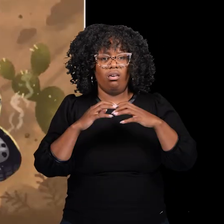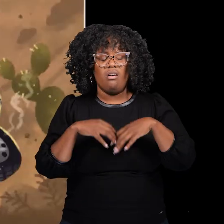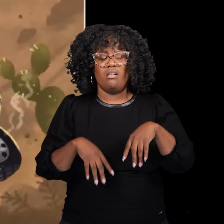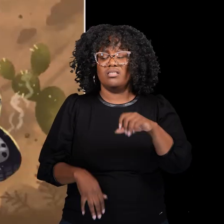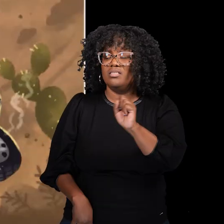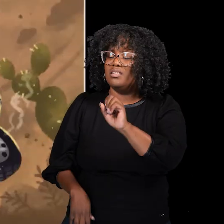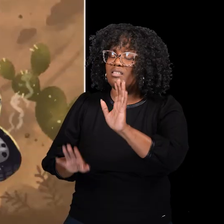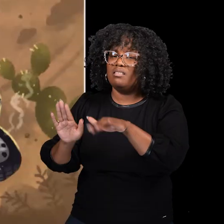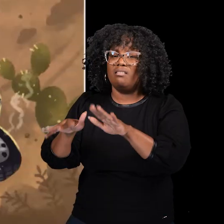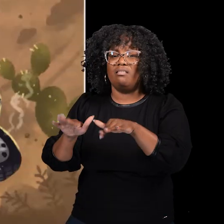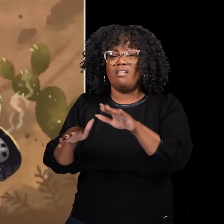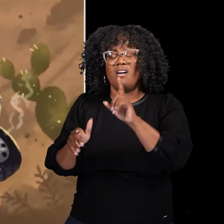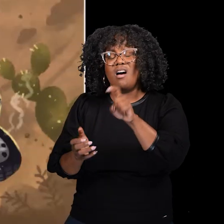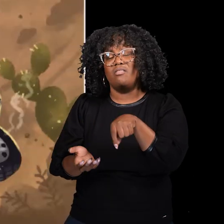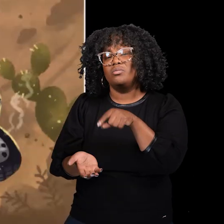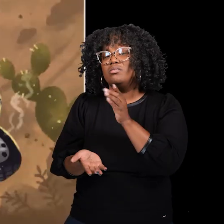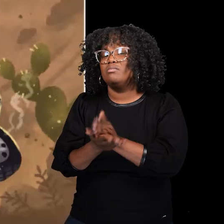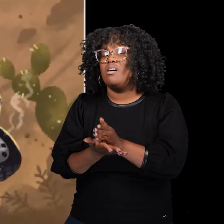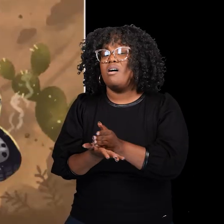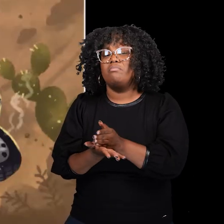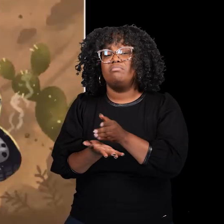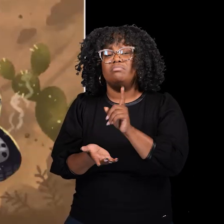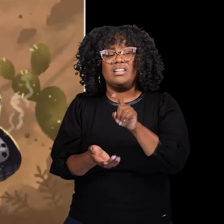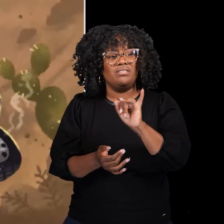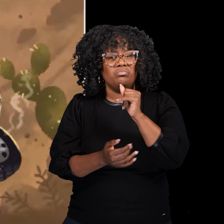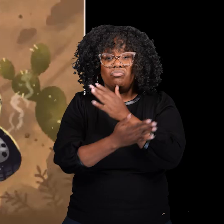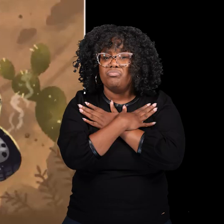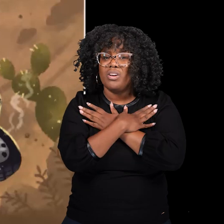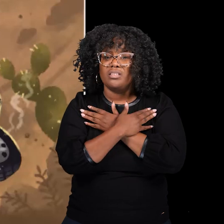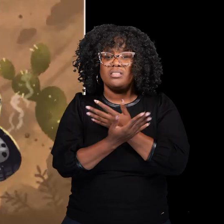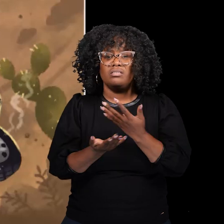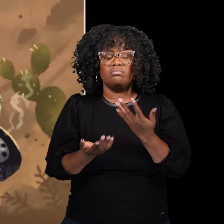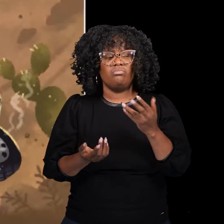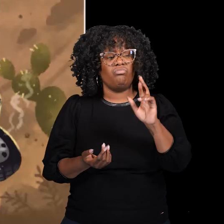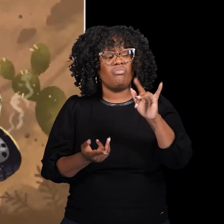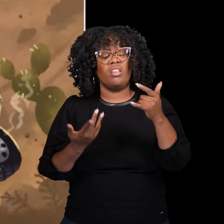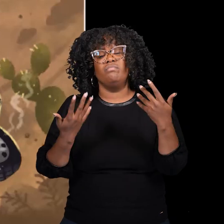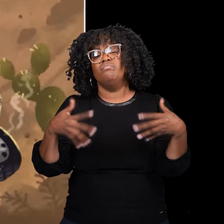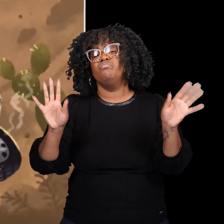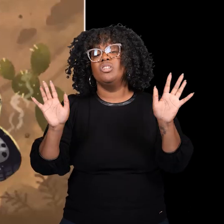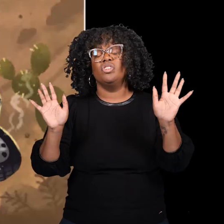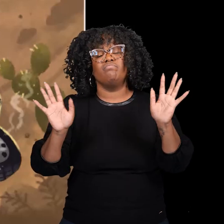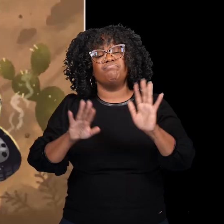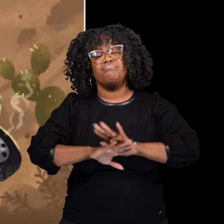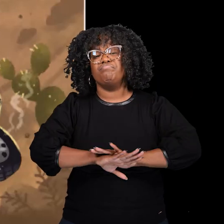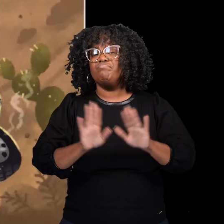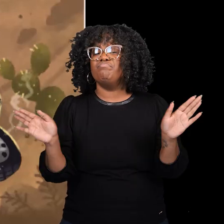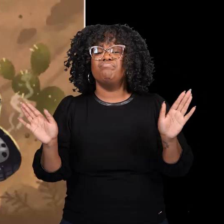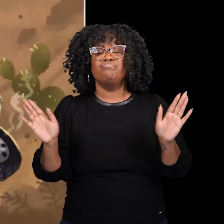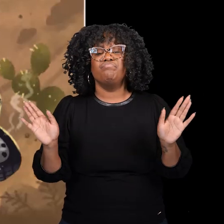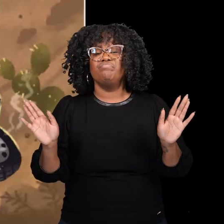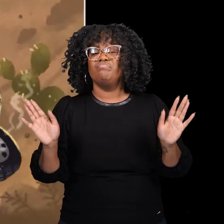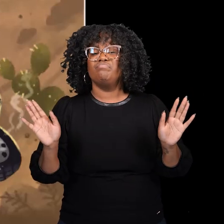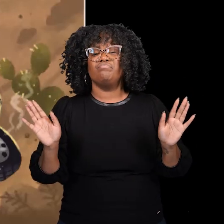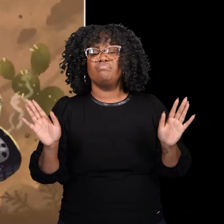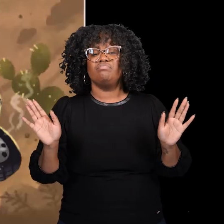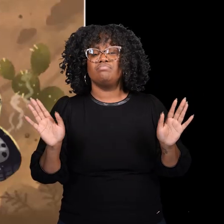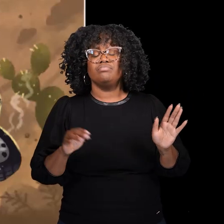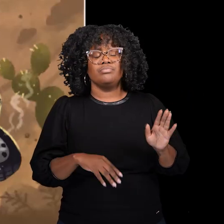fatigue. Scout, I have to stop. If I don't rest now, then this rally is over for